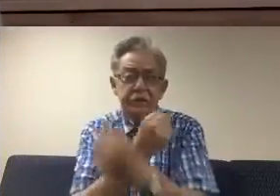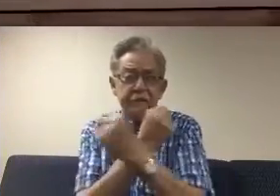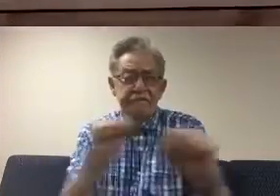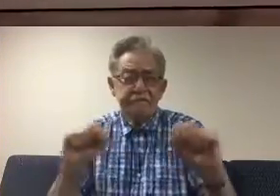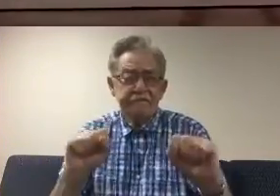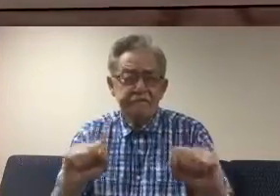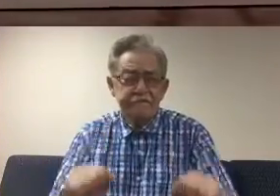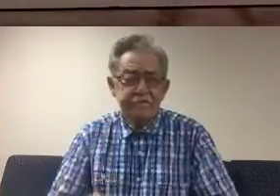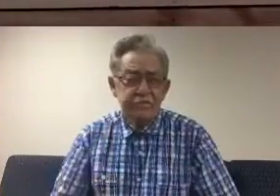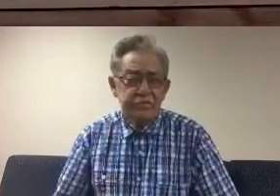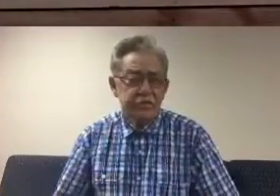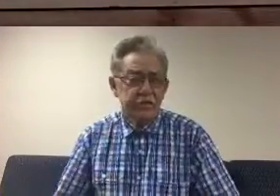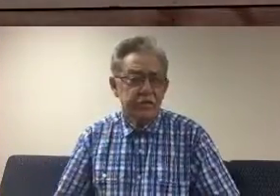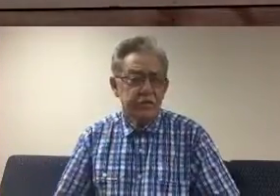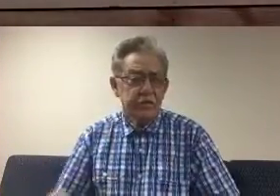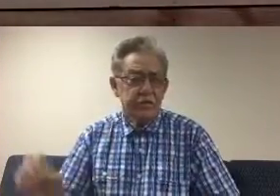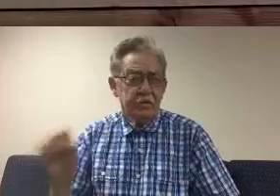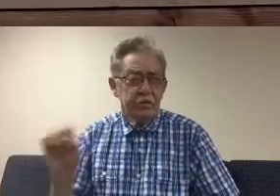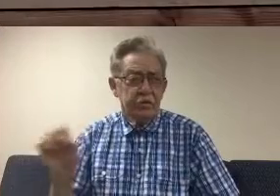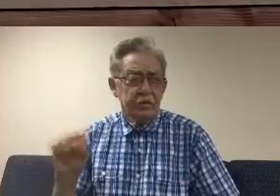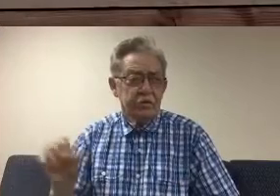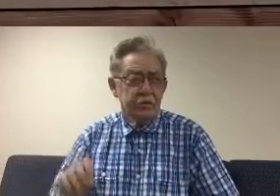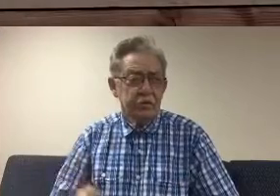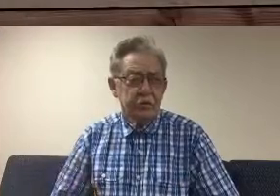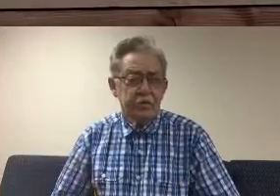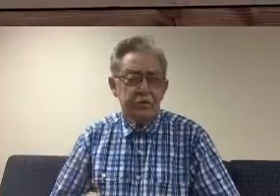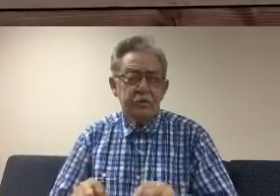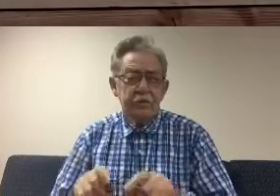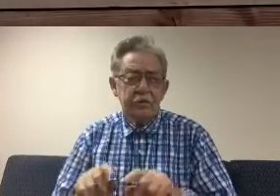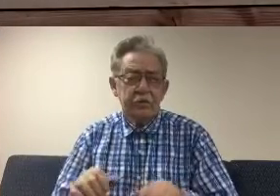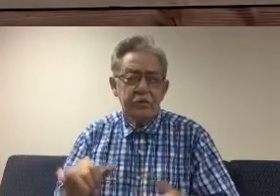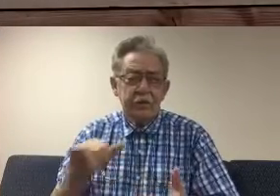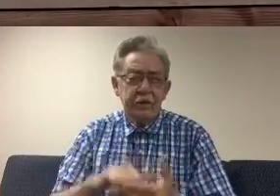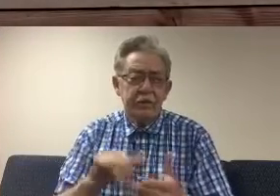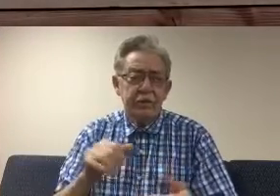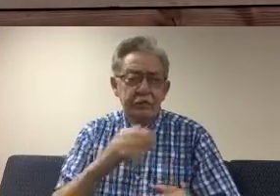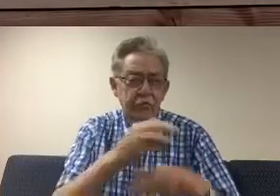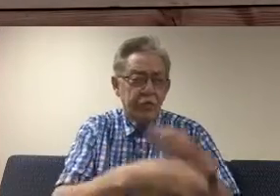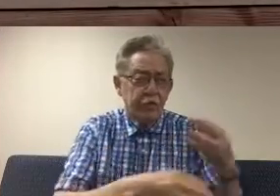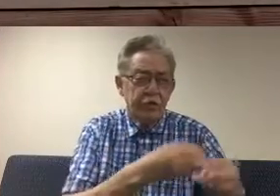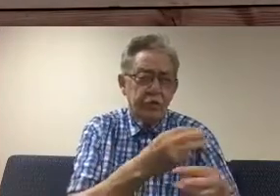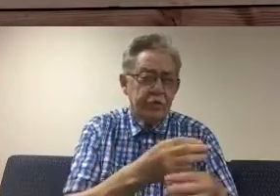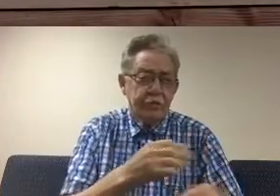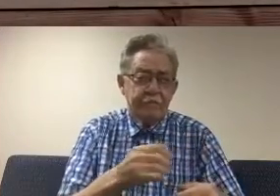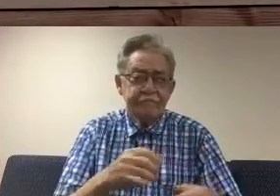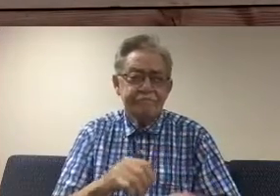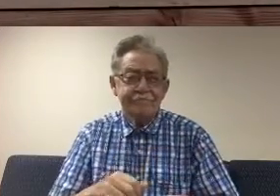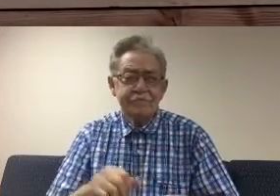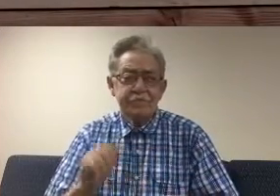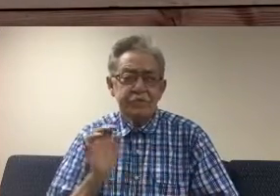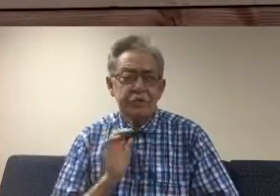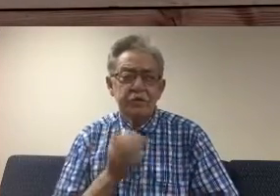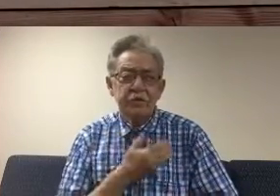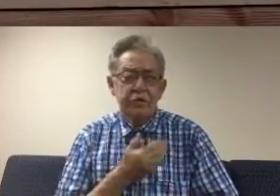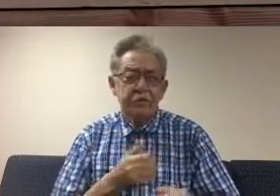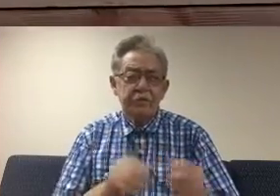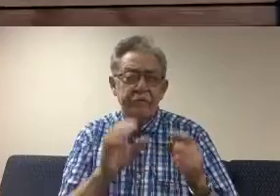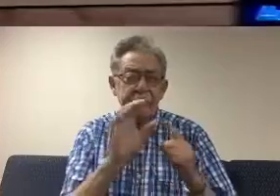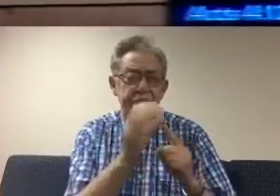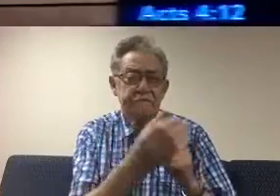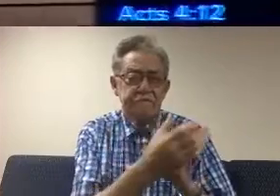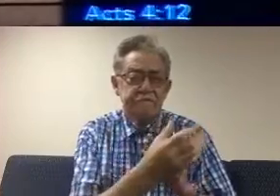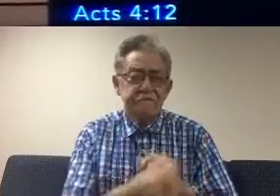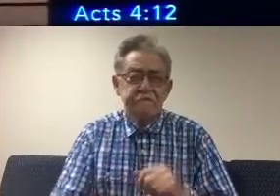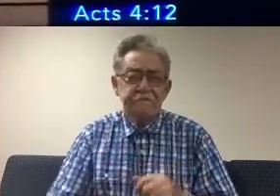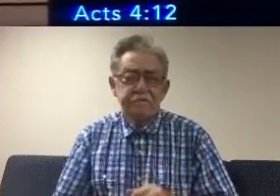heard that there's no one else. And that's the world. And that's our culture. And that's why we